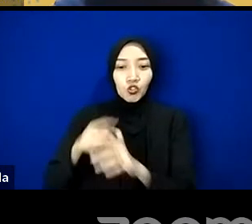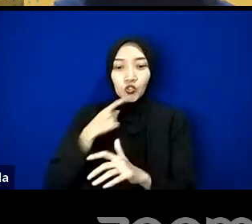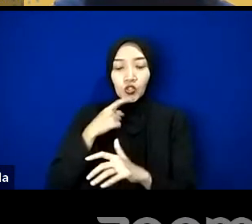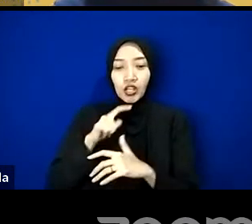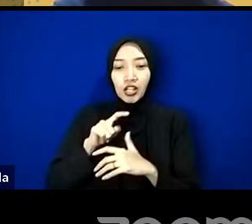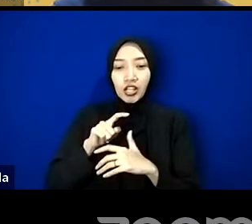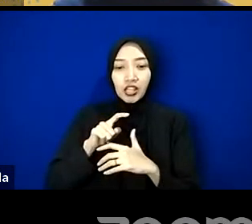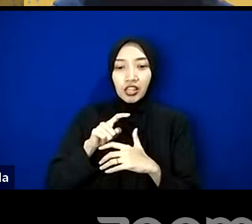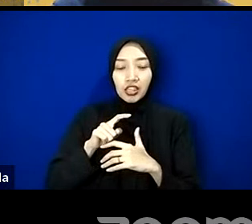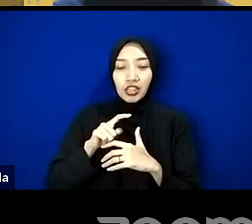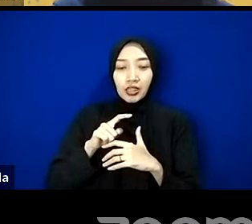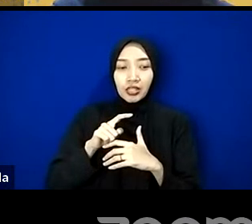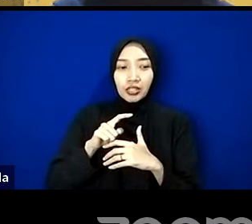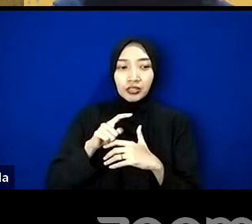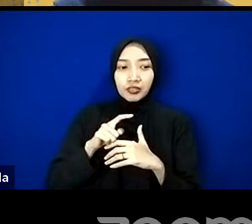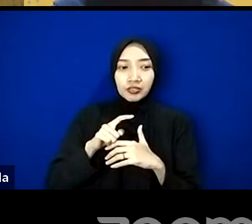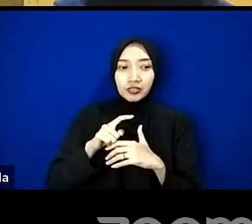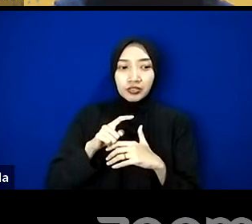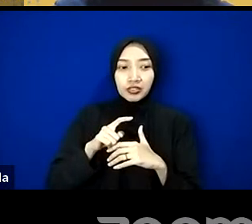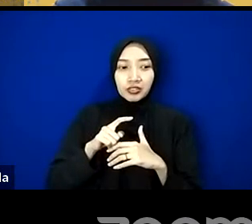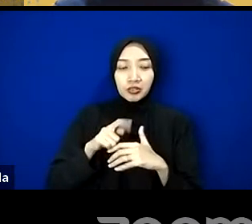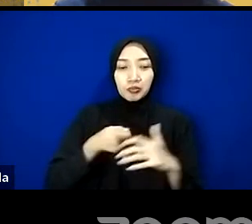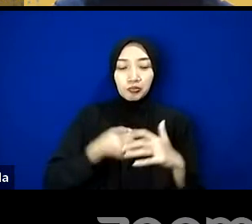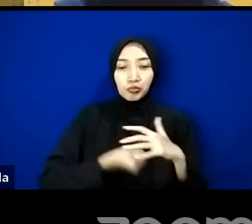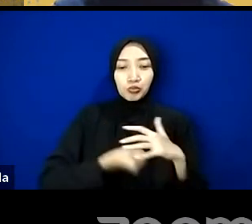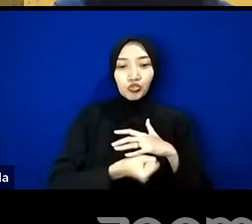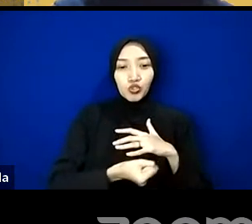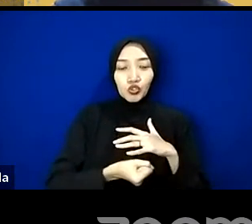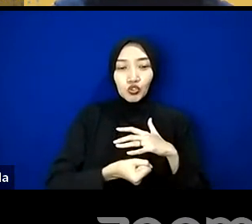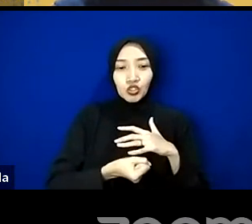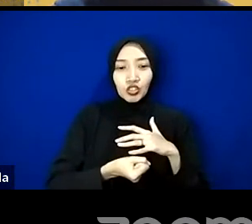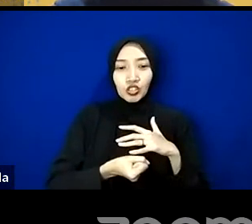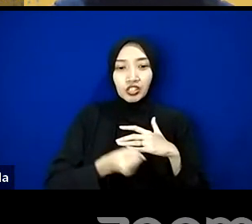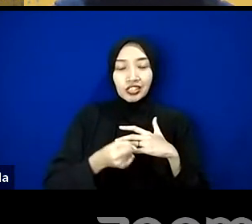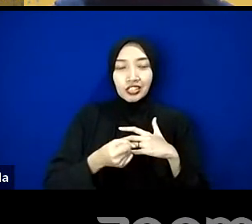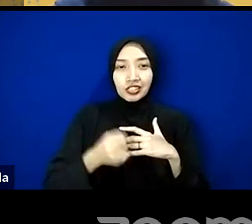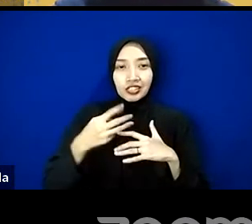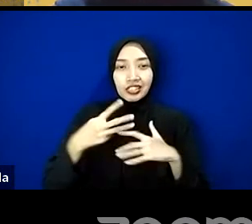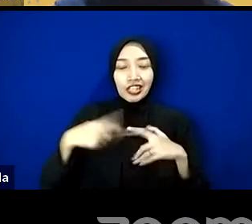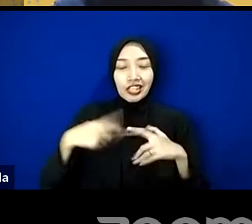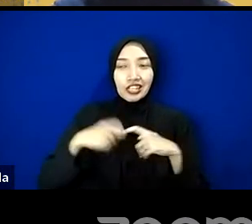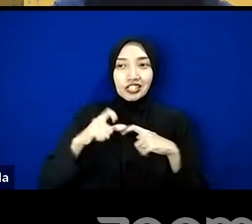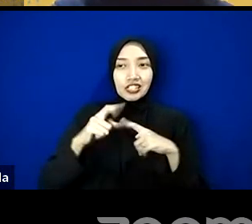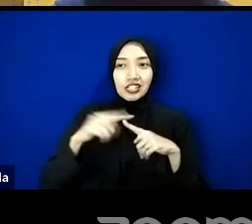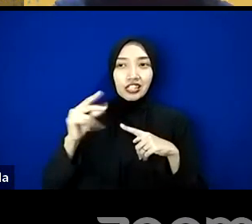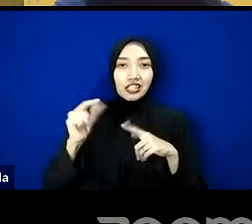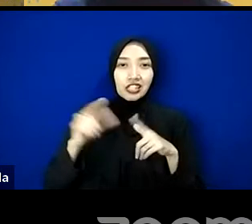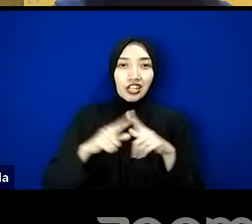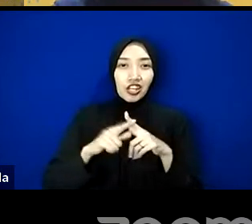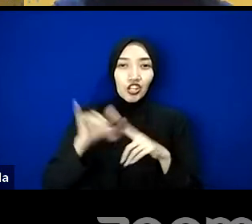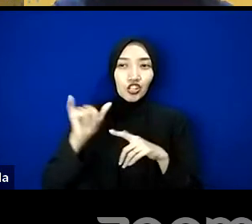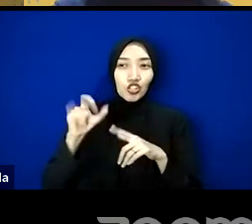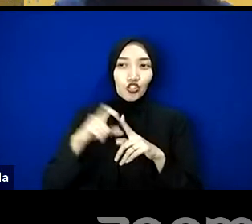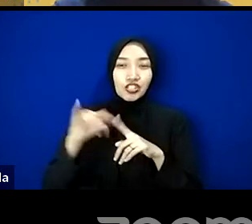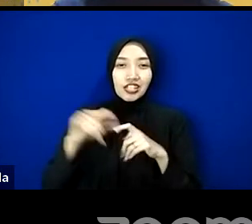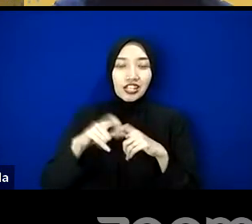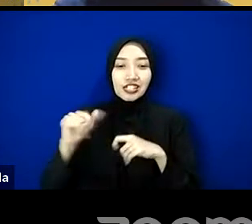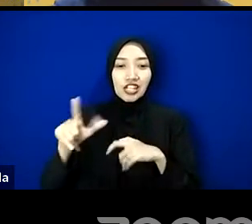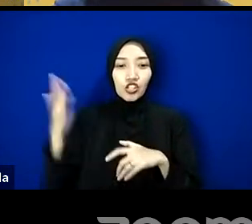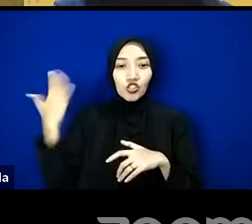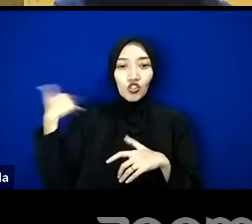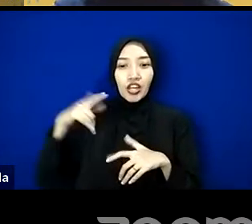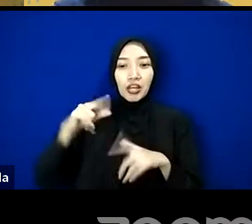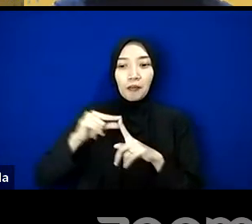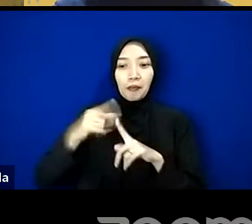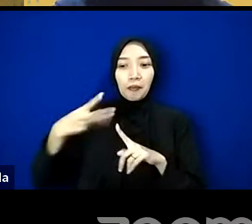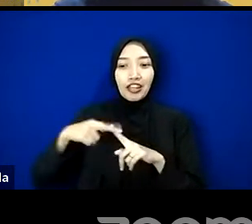like what about that, the lawful killings. We had Petrus, or mysterious killing, because